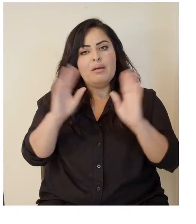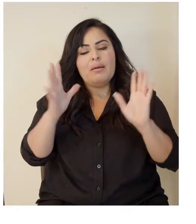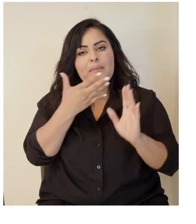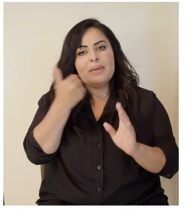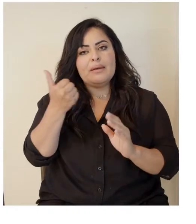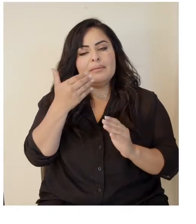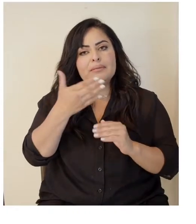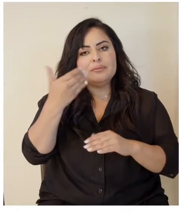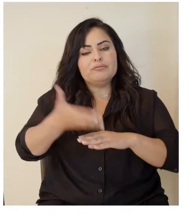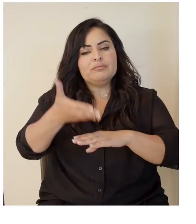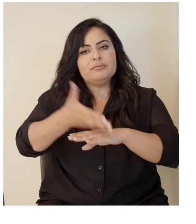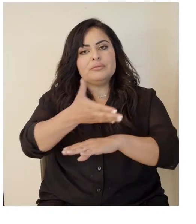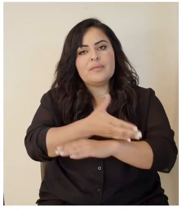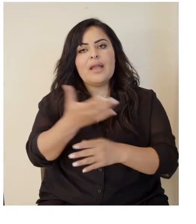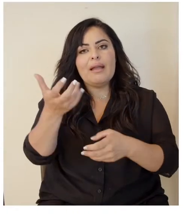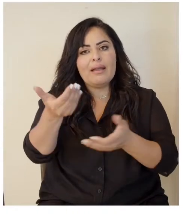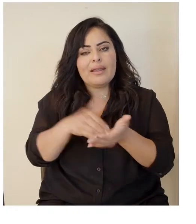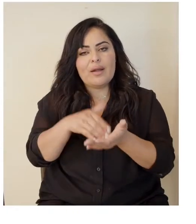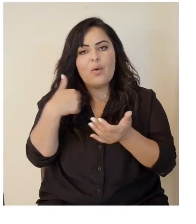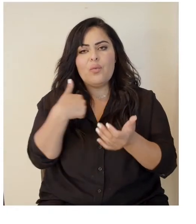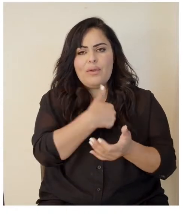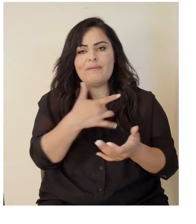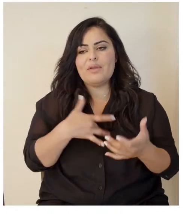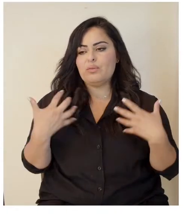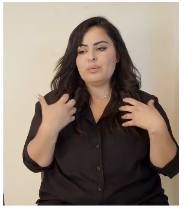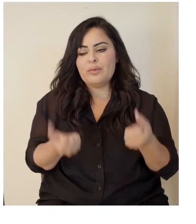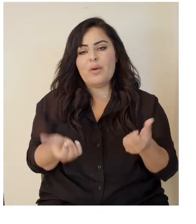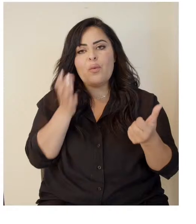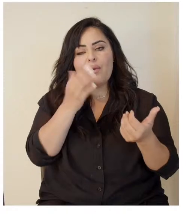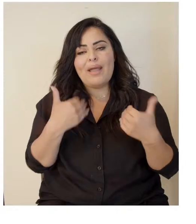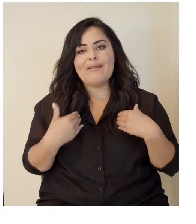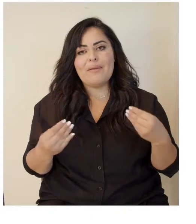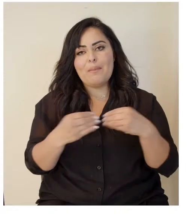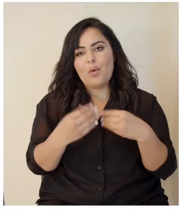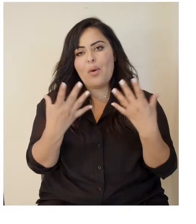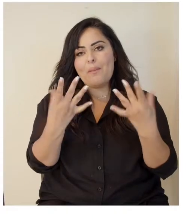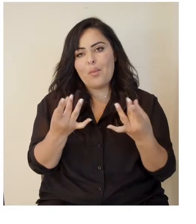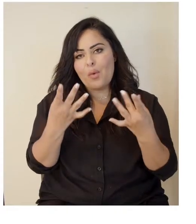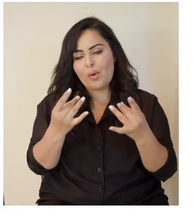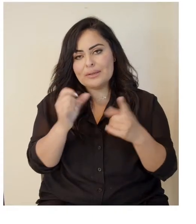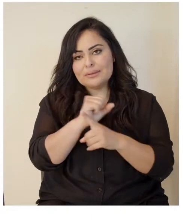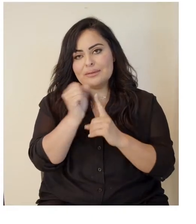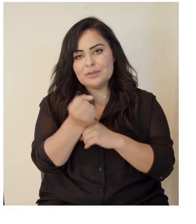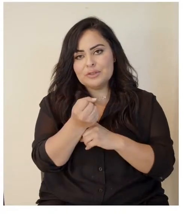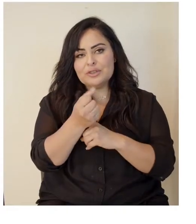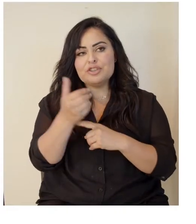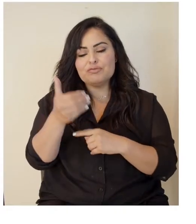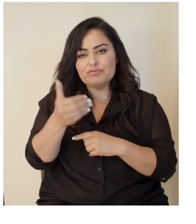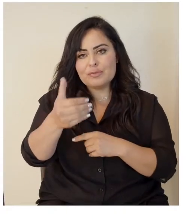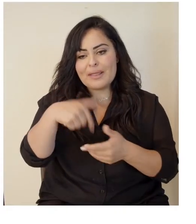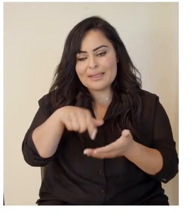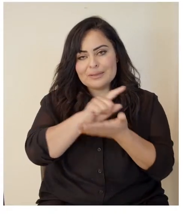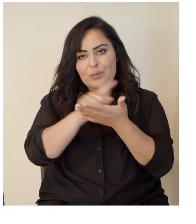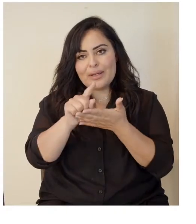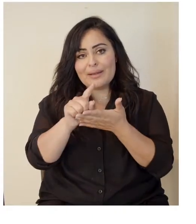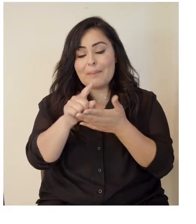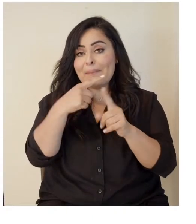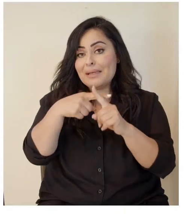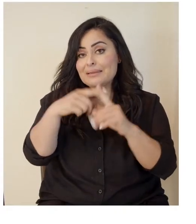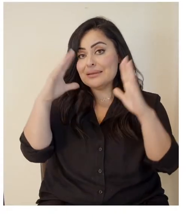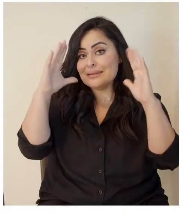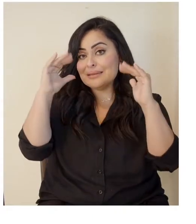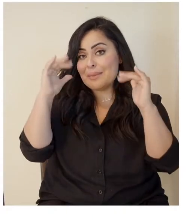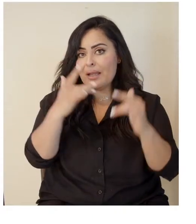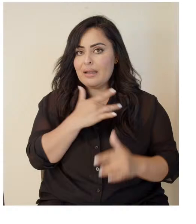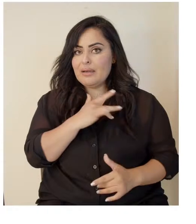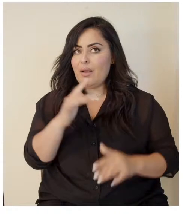weather information in. There's increasing confidence that we're going to have more moist conditions by the end of the week. There even is a very slight potential for rain. Don't